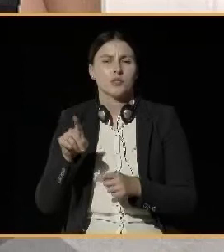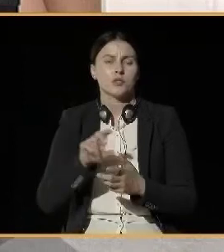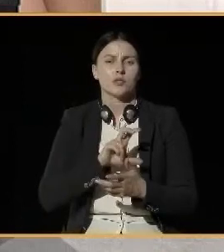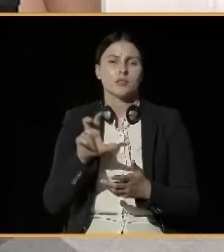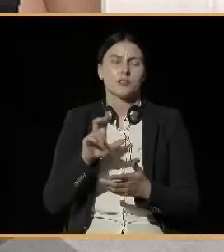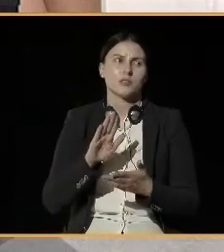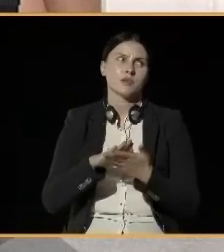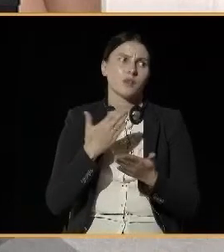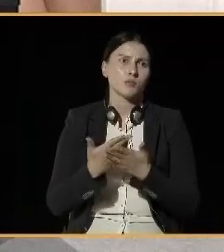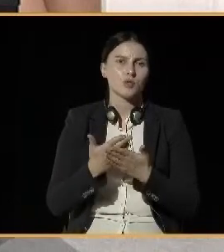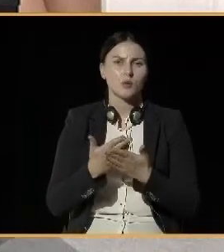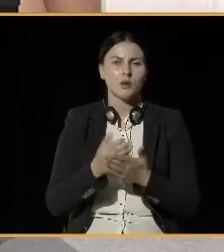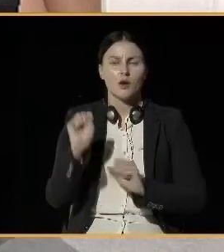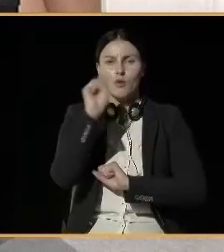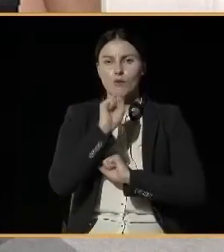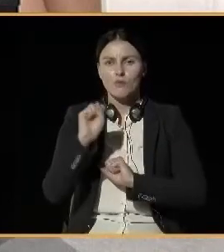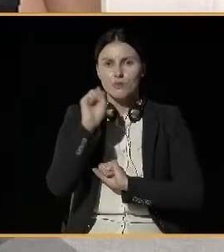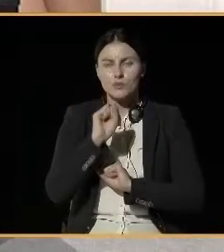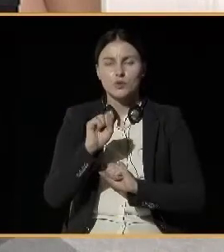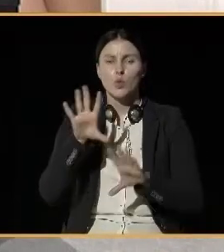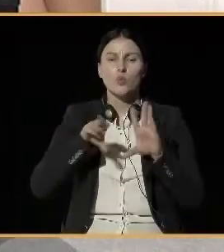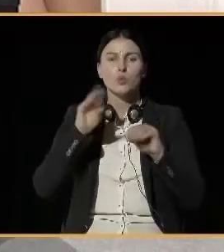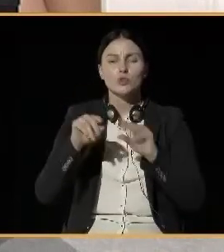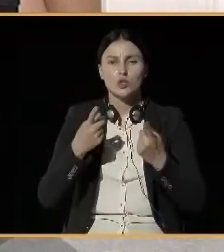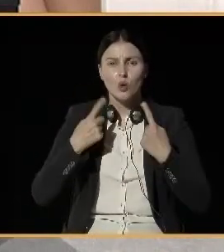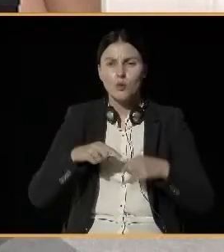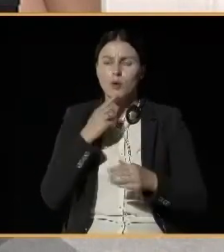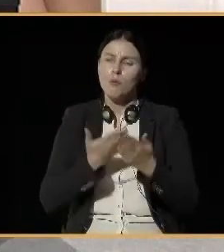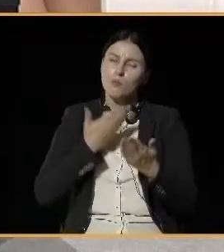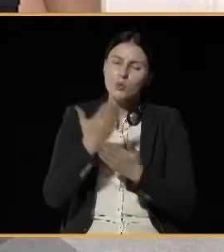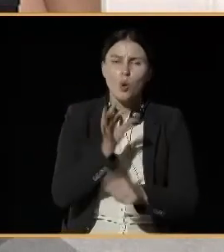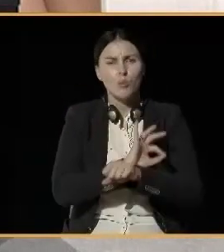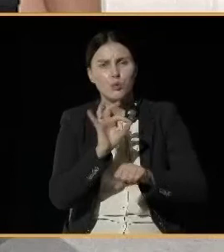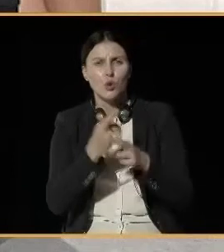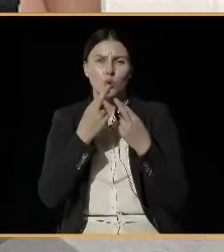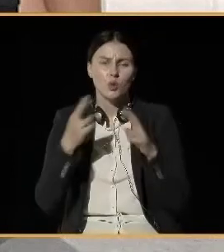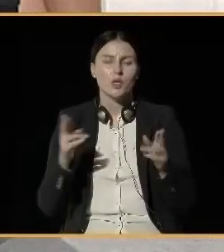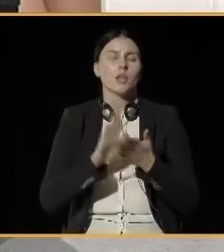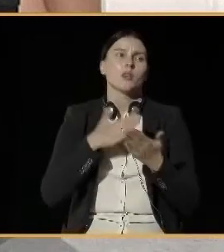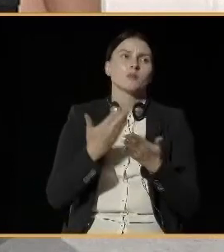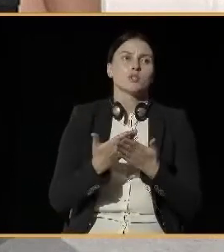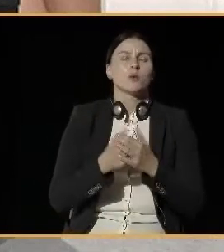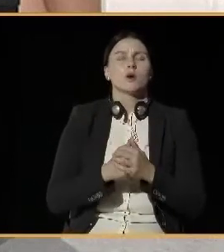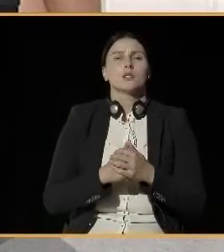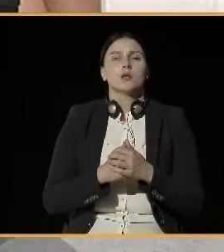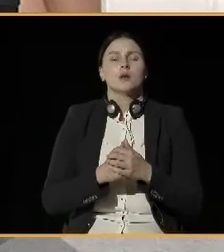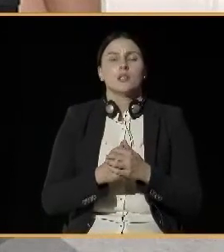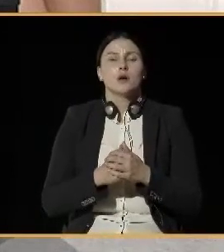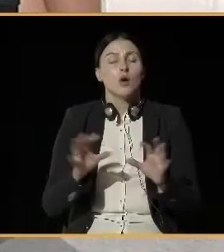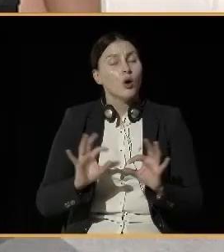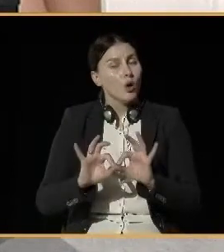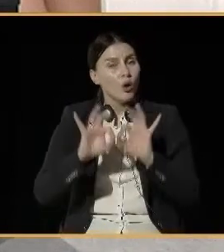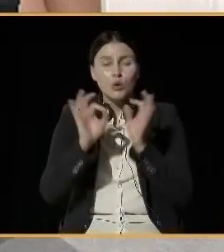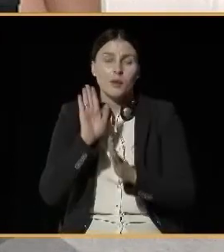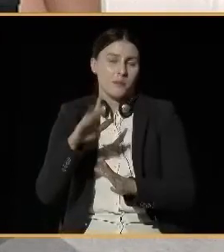involvement of seniors in, for instance, the Wrocław-based civic life, involving seniors in the implementation of